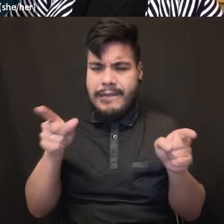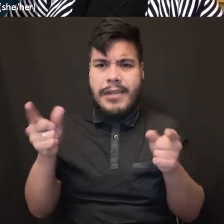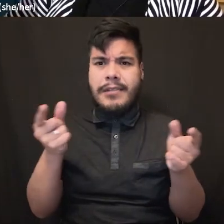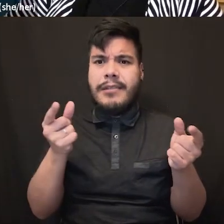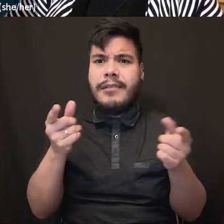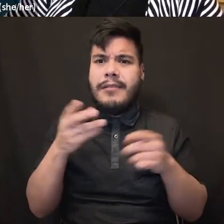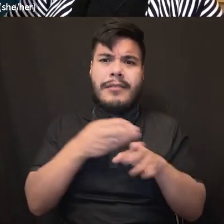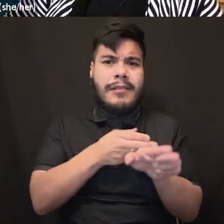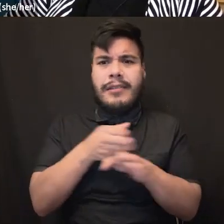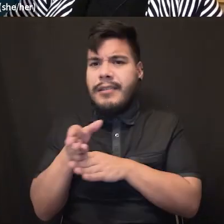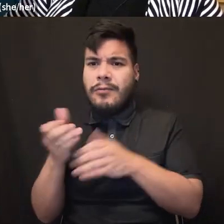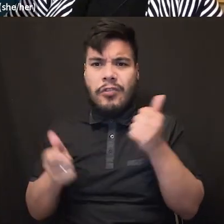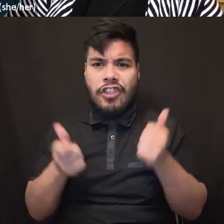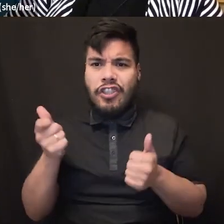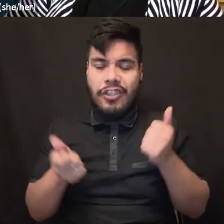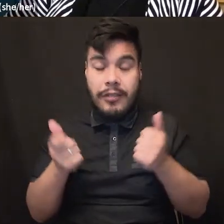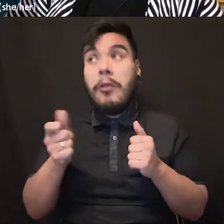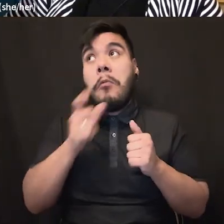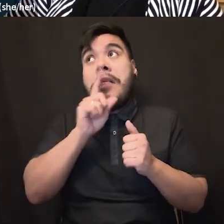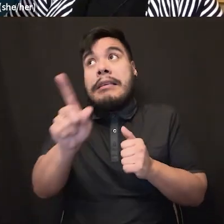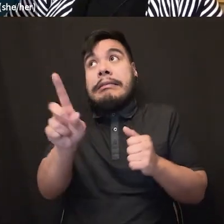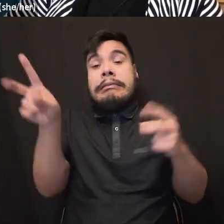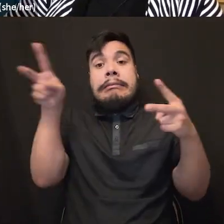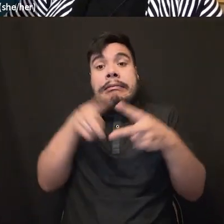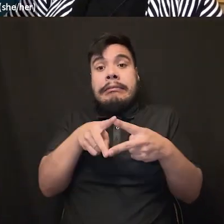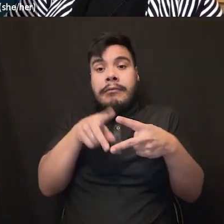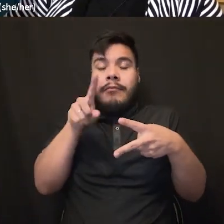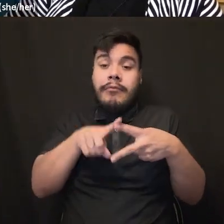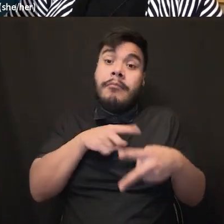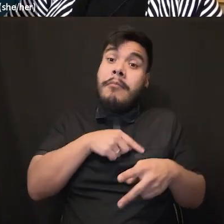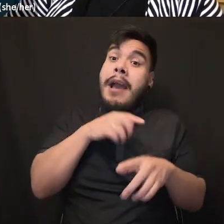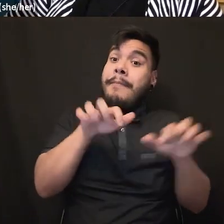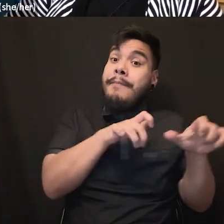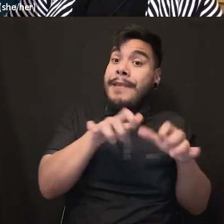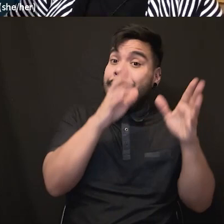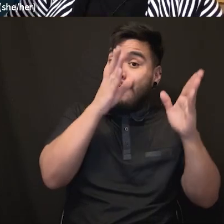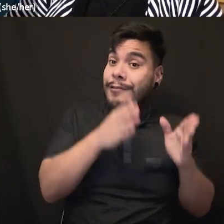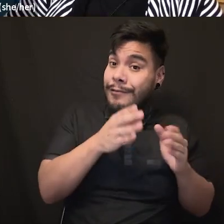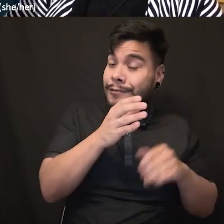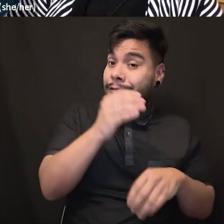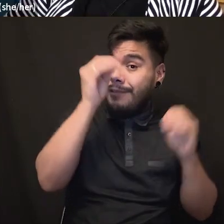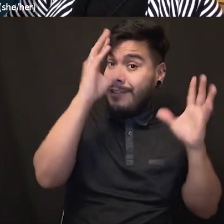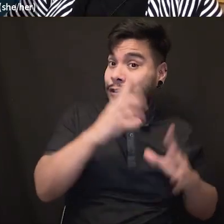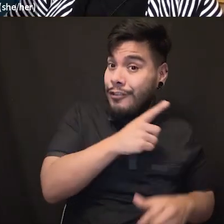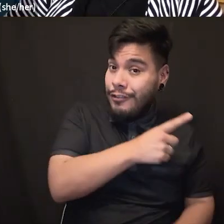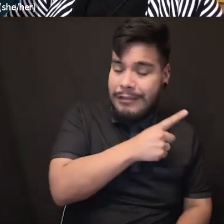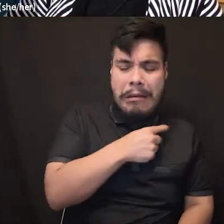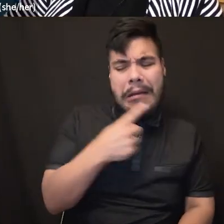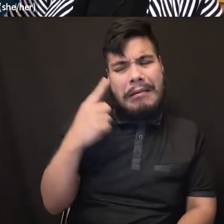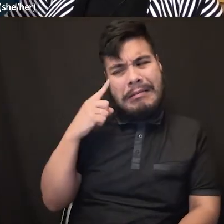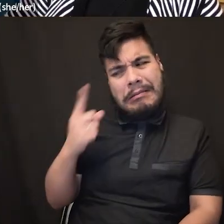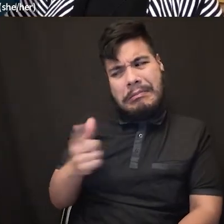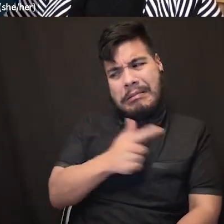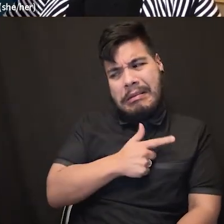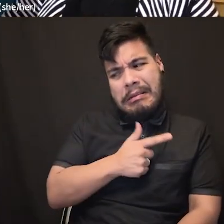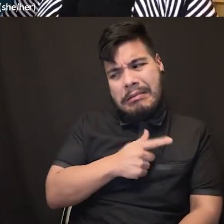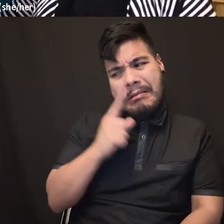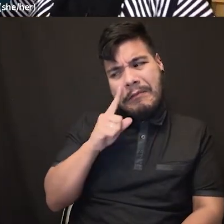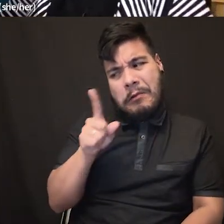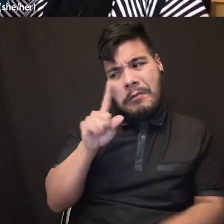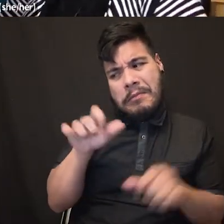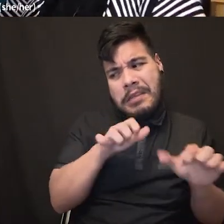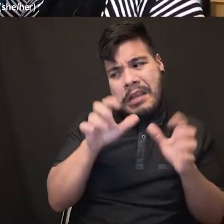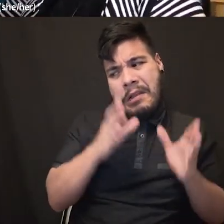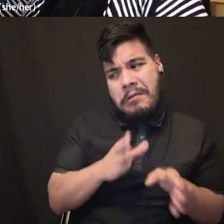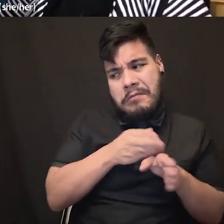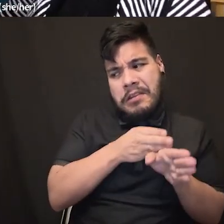mean, it came down to two things. One is that my piano teacher was like, I think you're a little too lazy to be a piano major, which is true. Cause